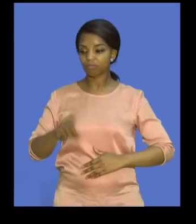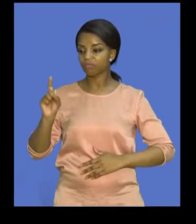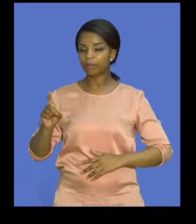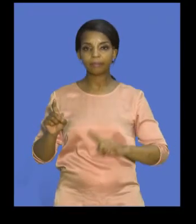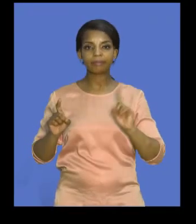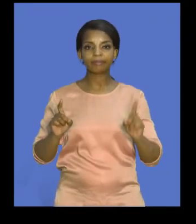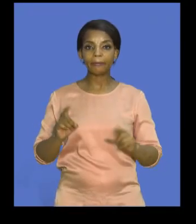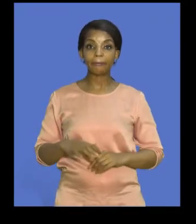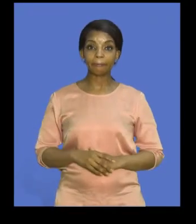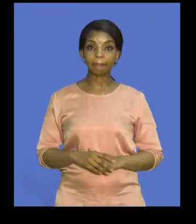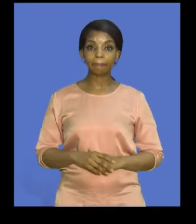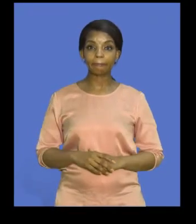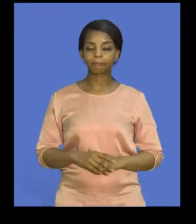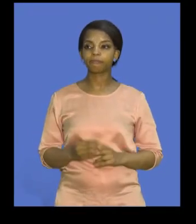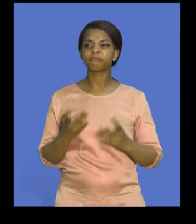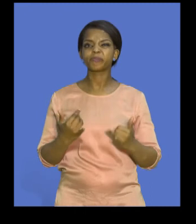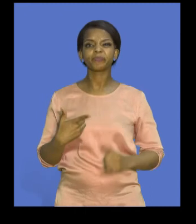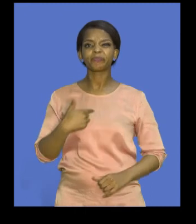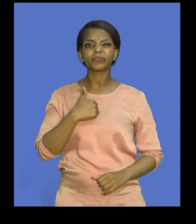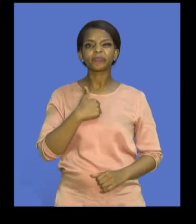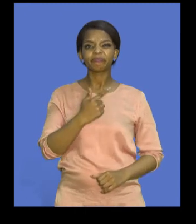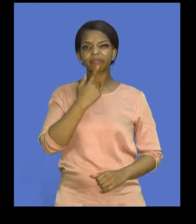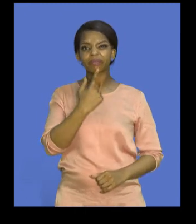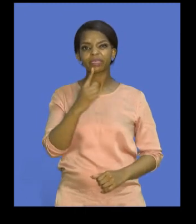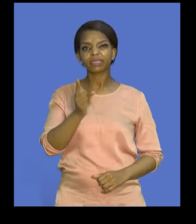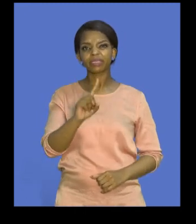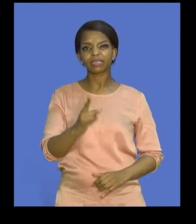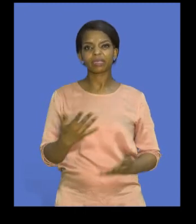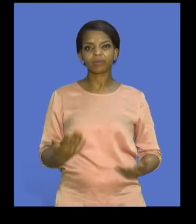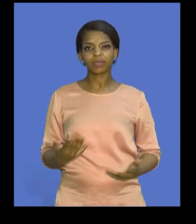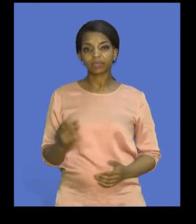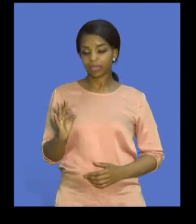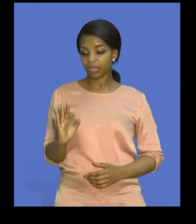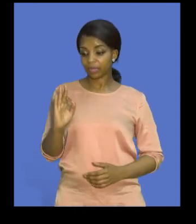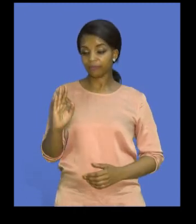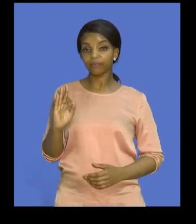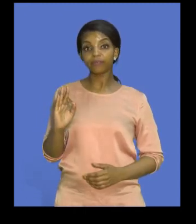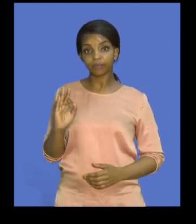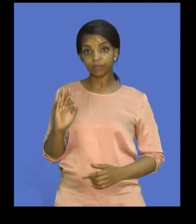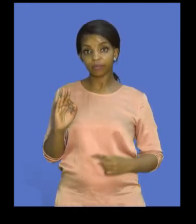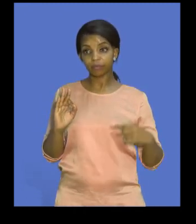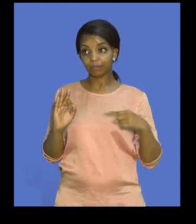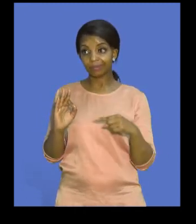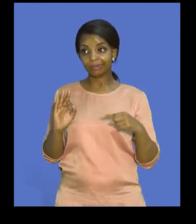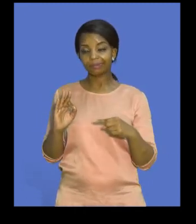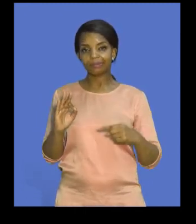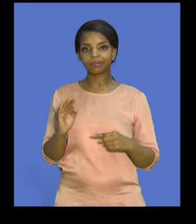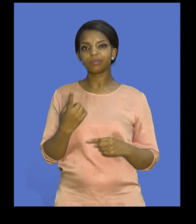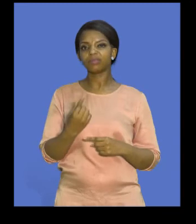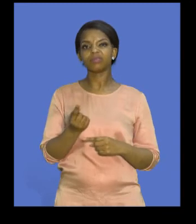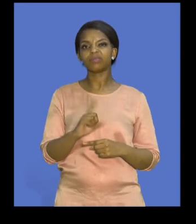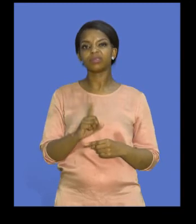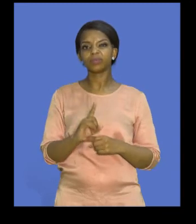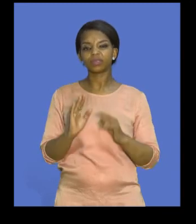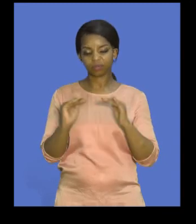So here, what are we saying? We are saying F, which is the electrostatic force, is inversely proportional to the square of the distance,